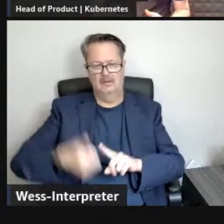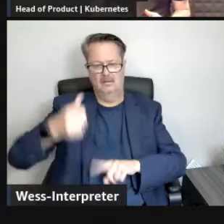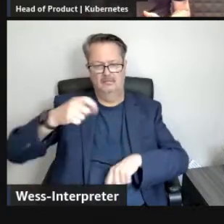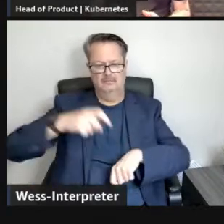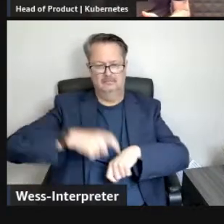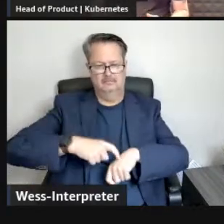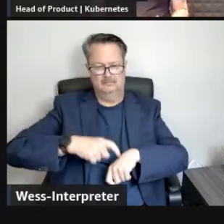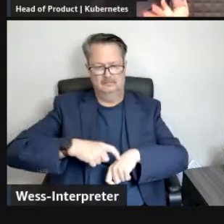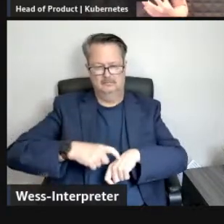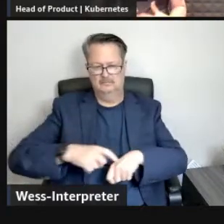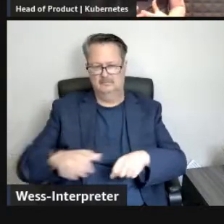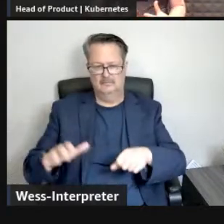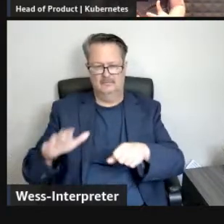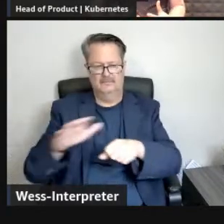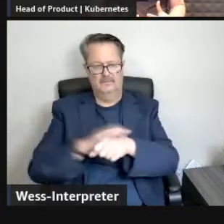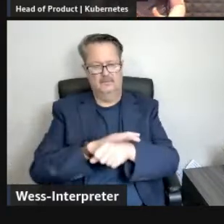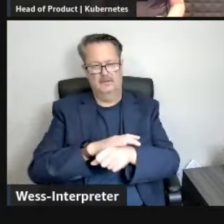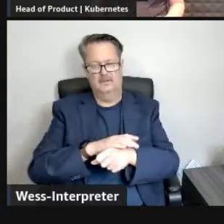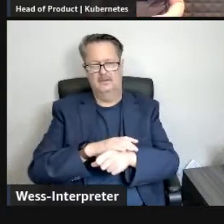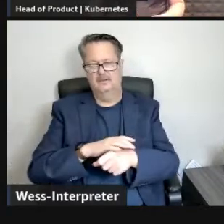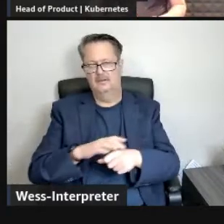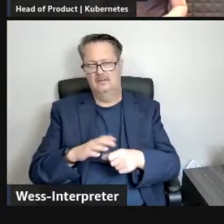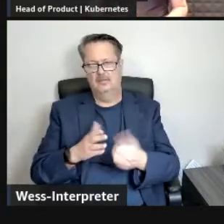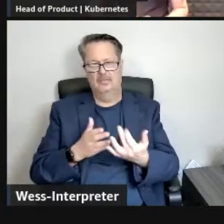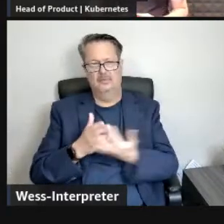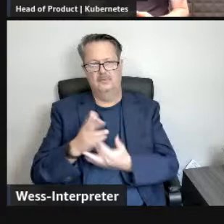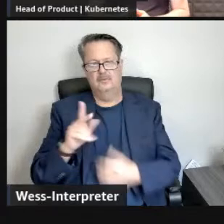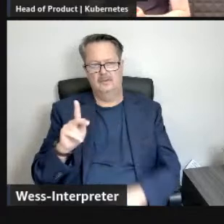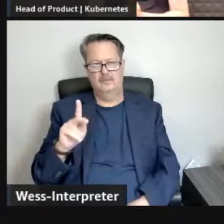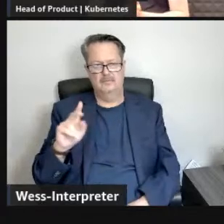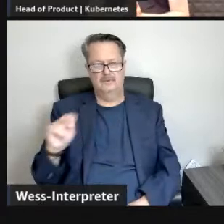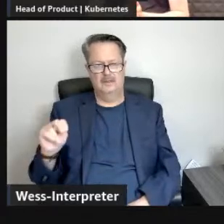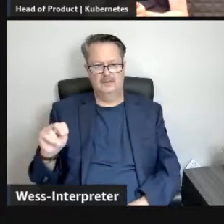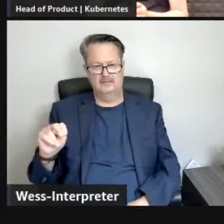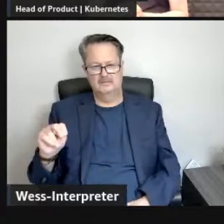native, so it's fully done through Kubernetes. It allows you to do